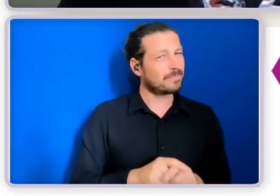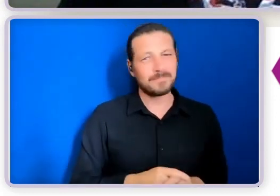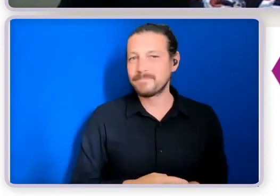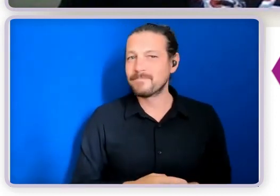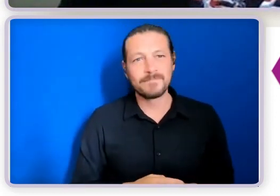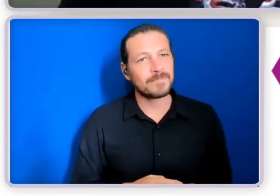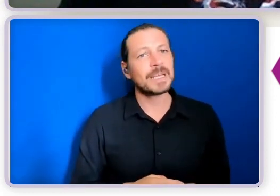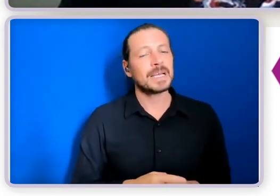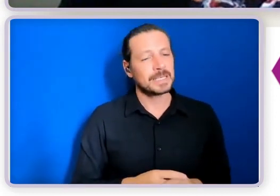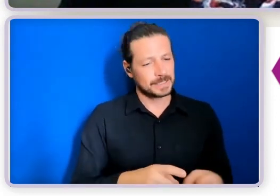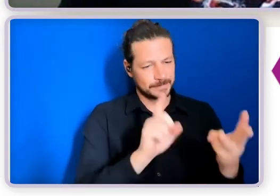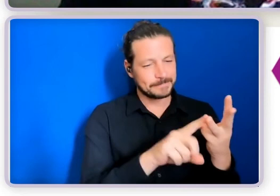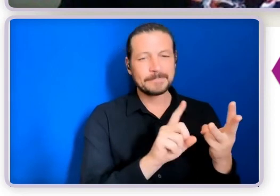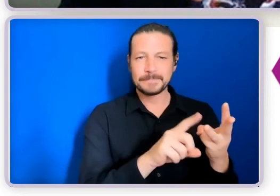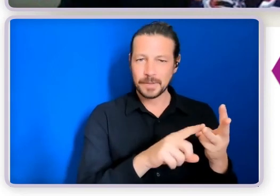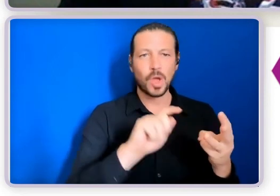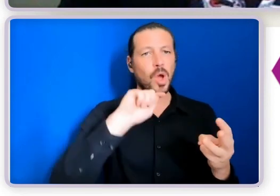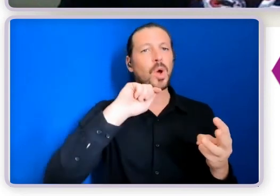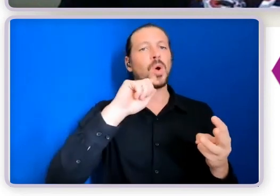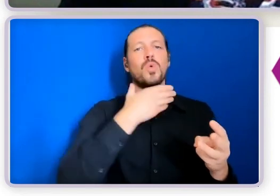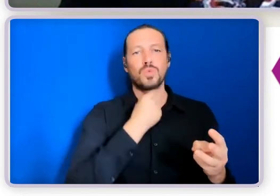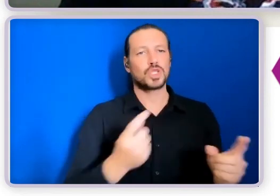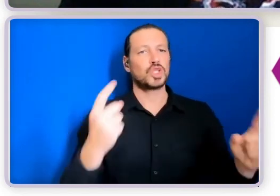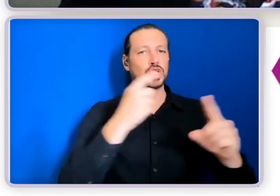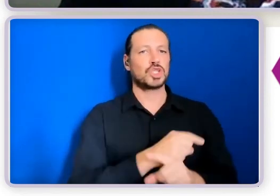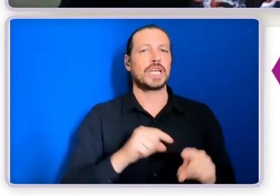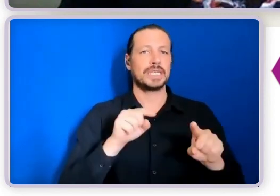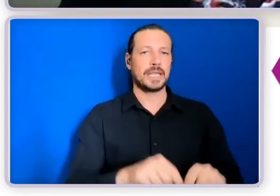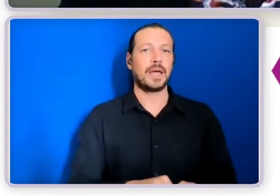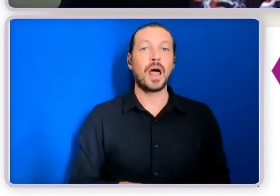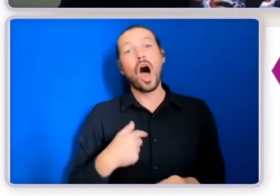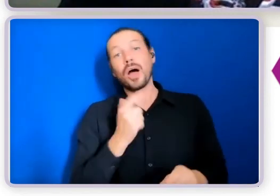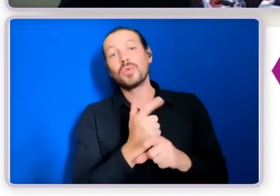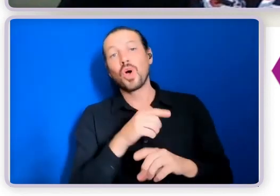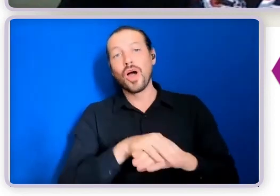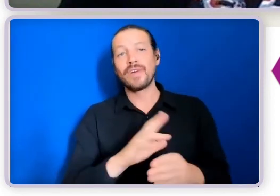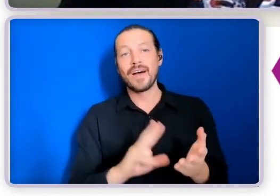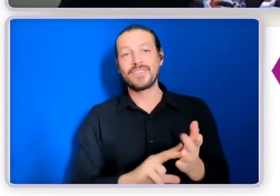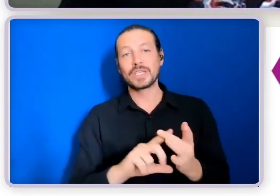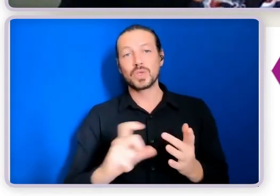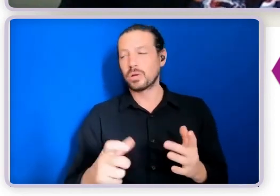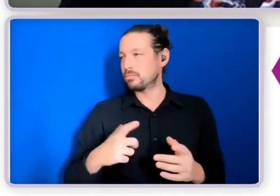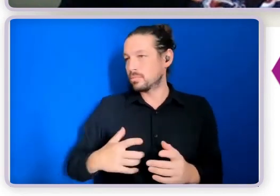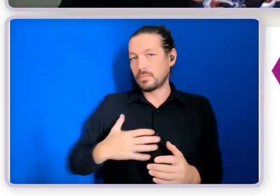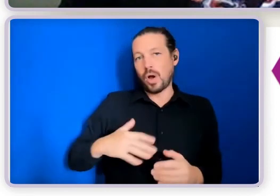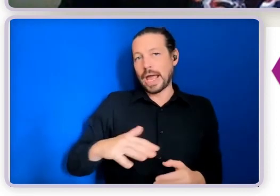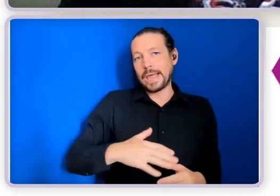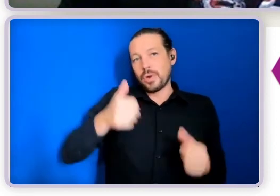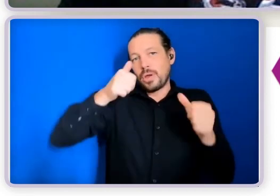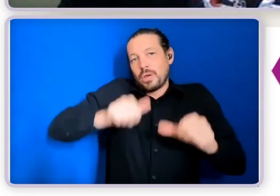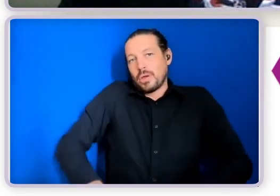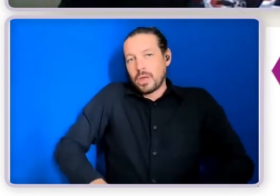thing that I would change. And when I make these comments about Victoria, which of course I'm more familiar with, I would